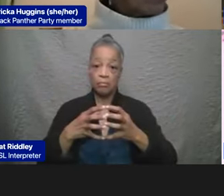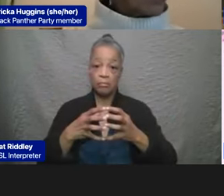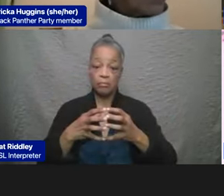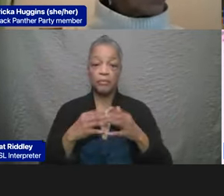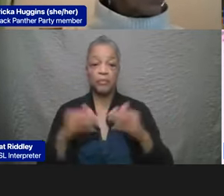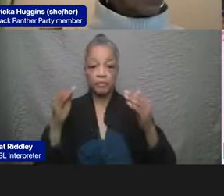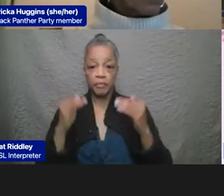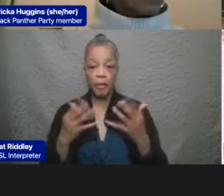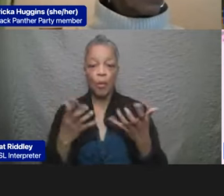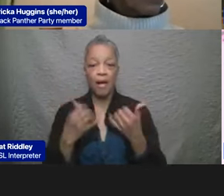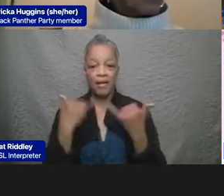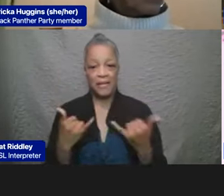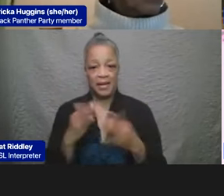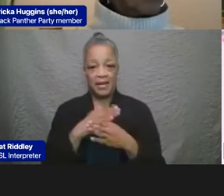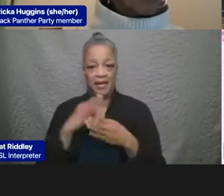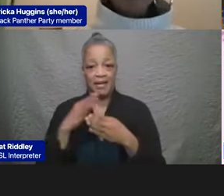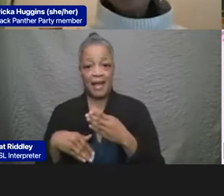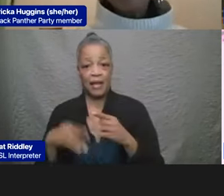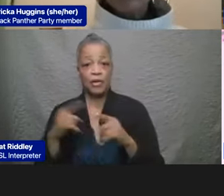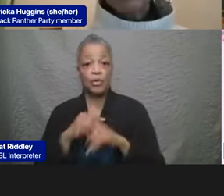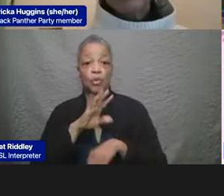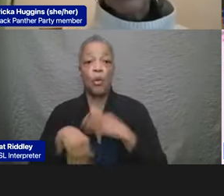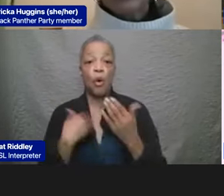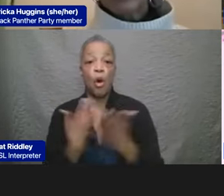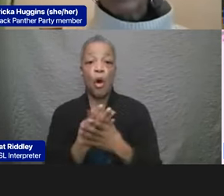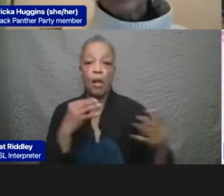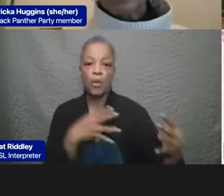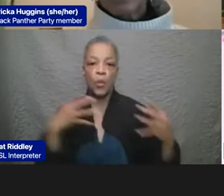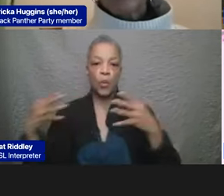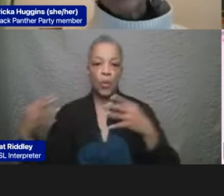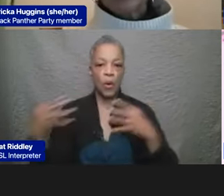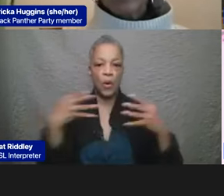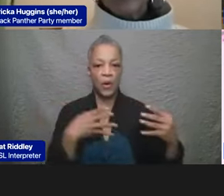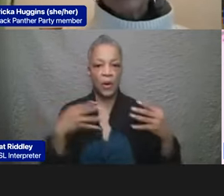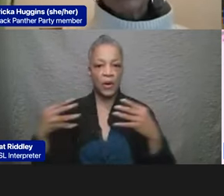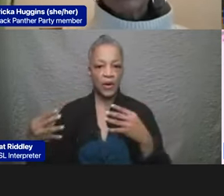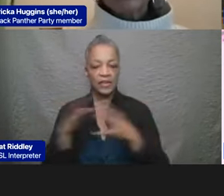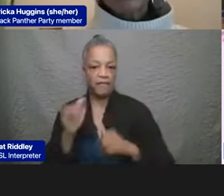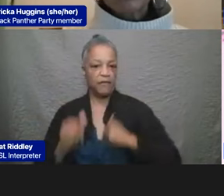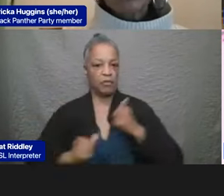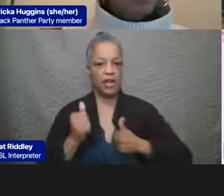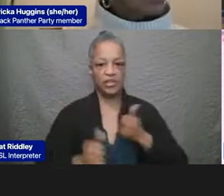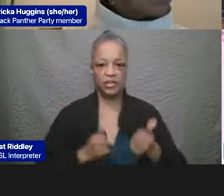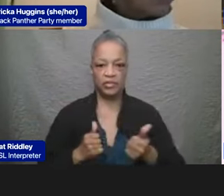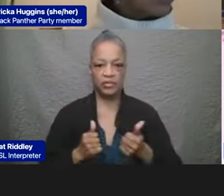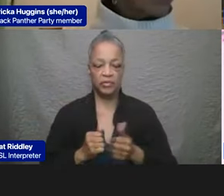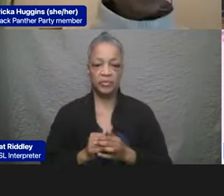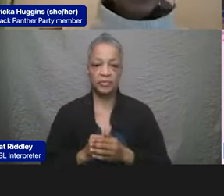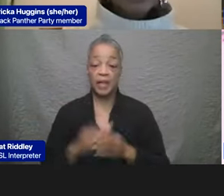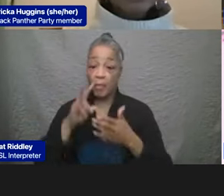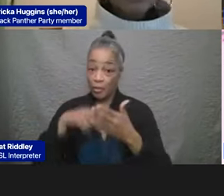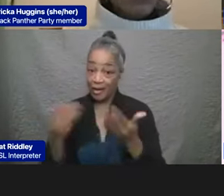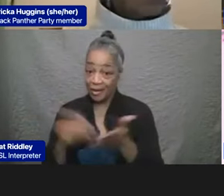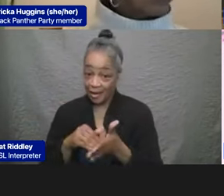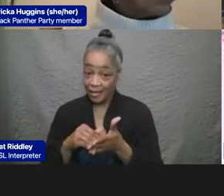an immediate end to all wars of aggression. Let me read that one